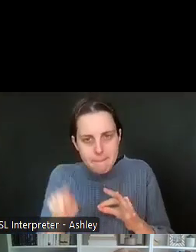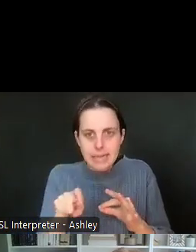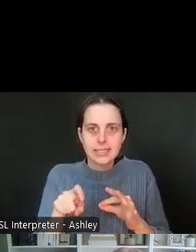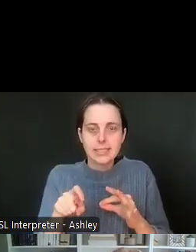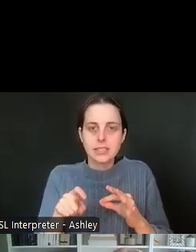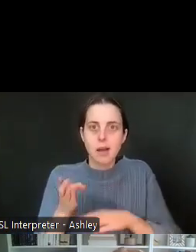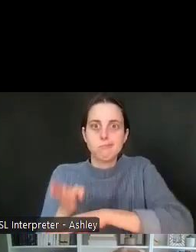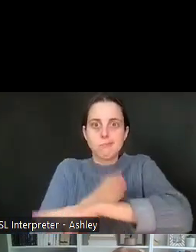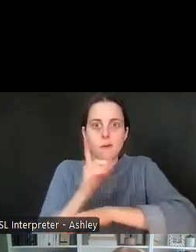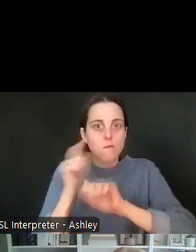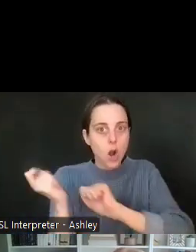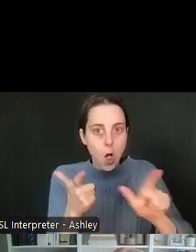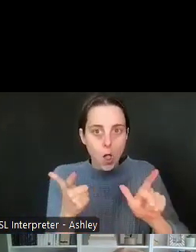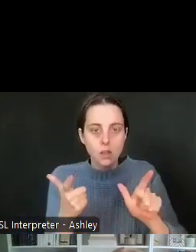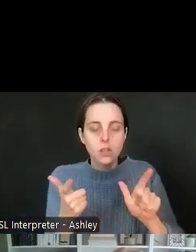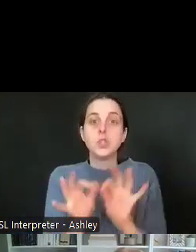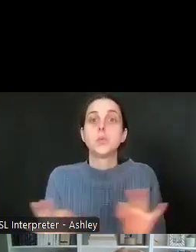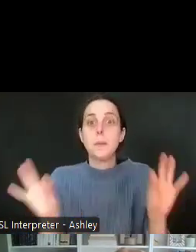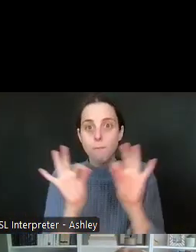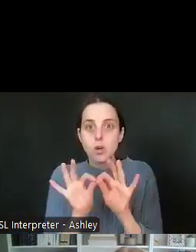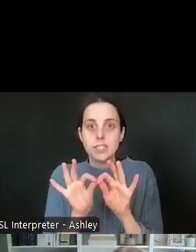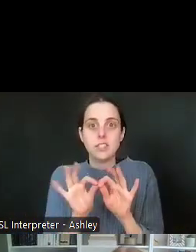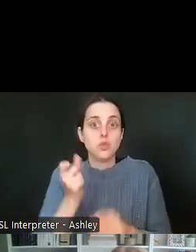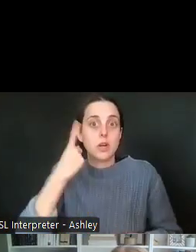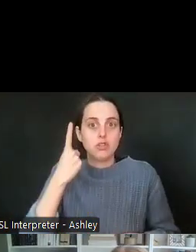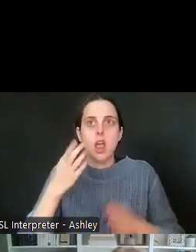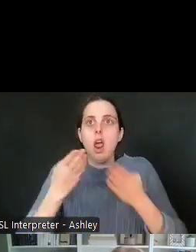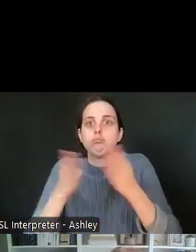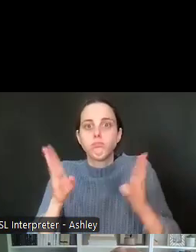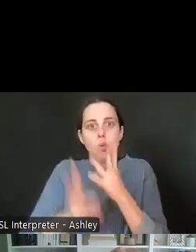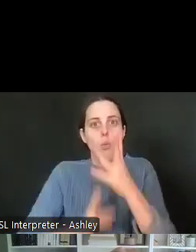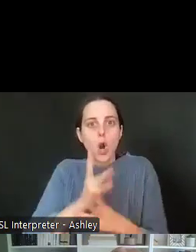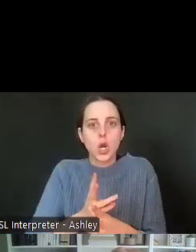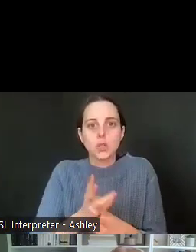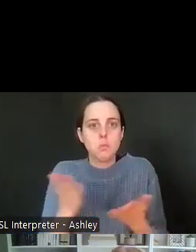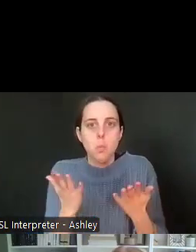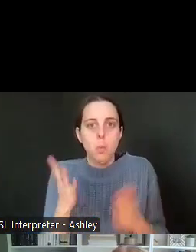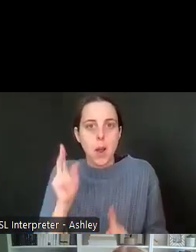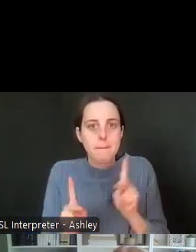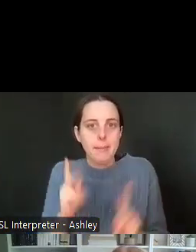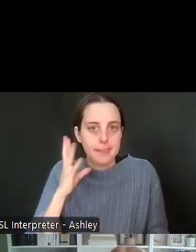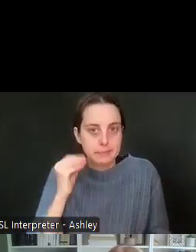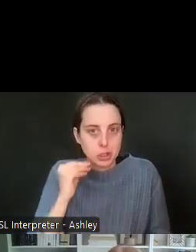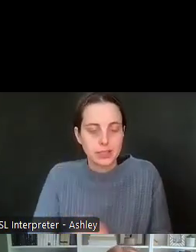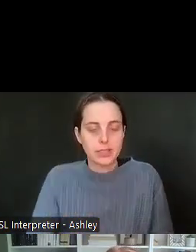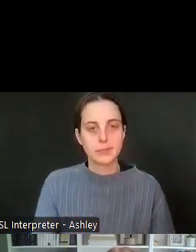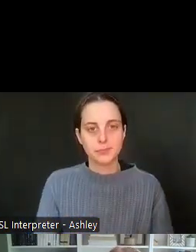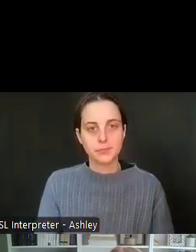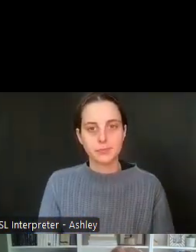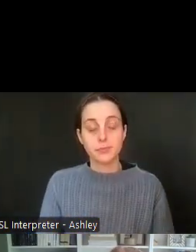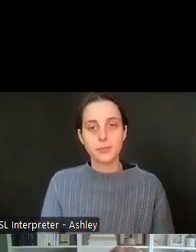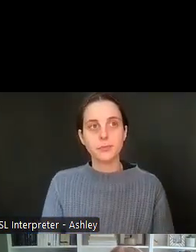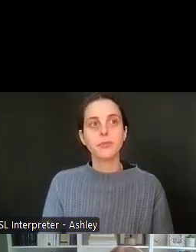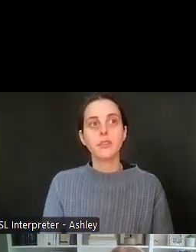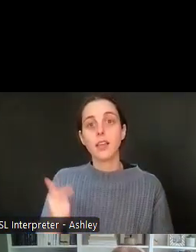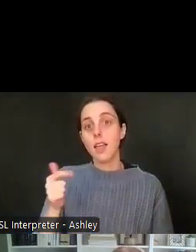the temperature right now. One other thing they showed us in that latest Gallup report is that stress has been rising